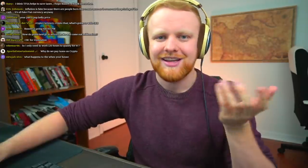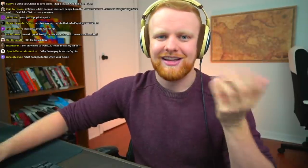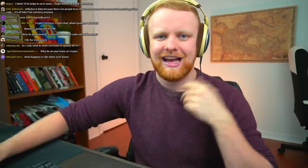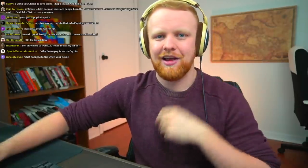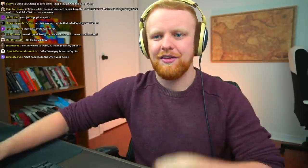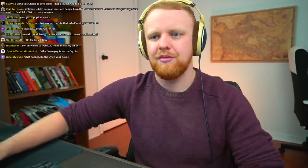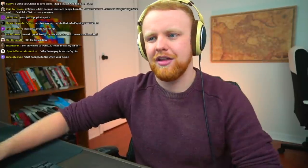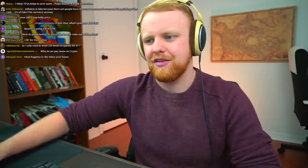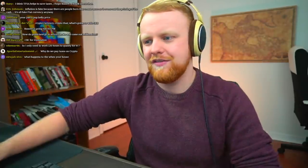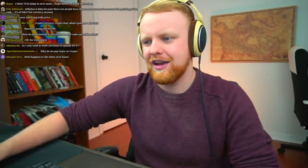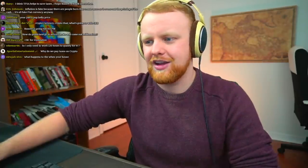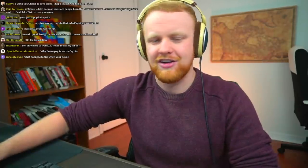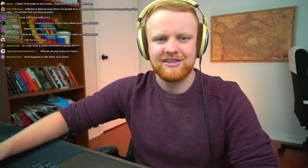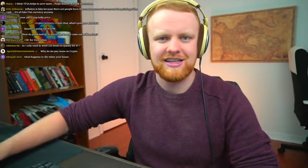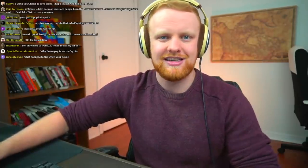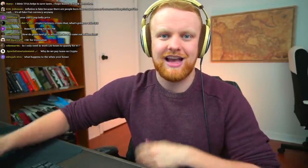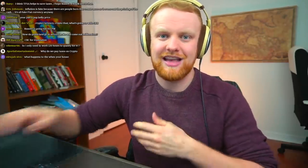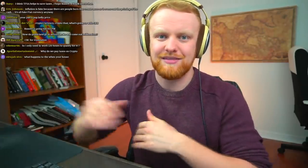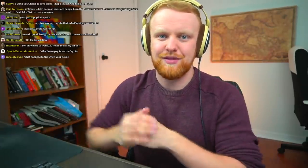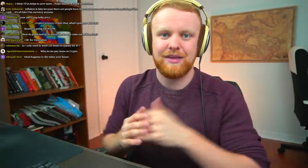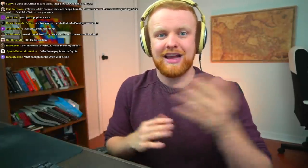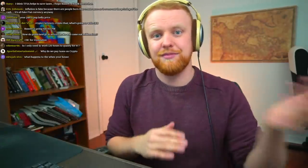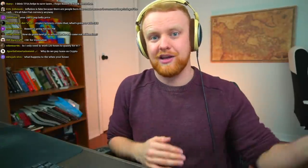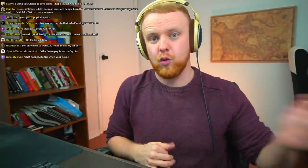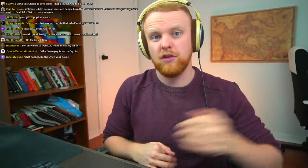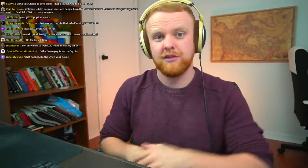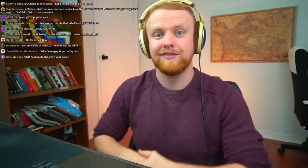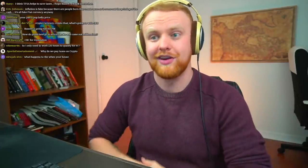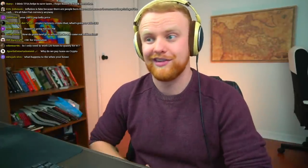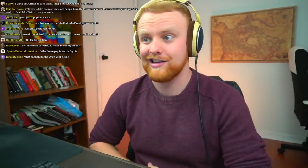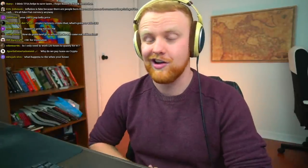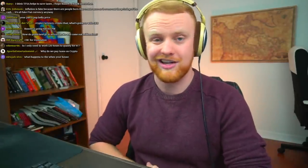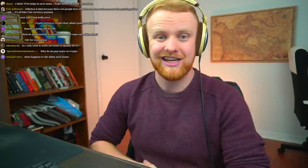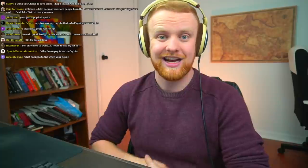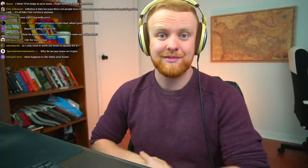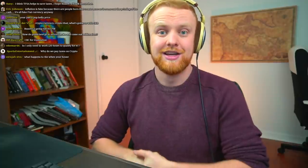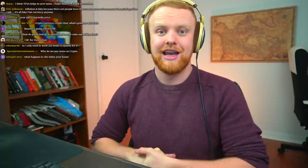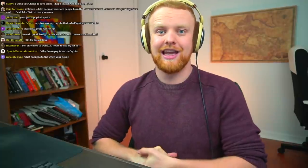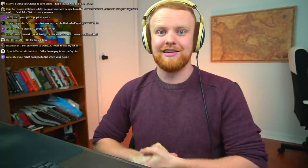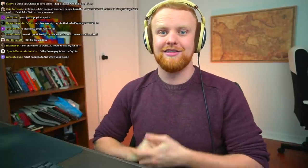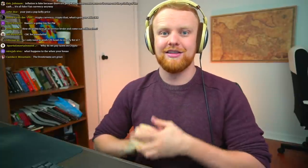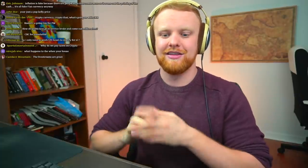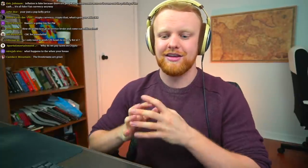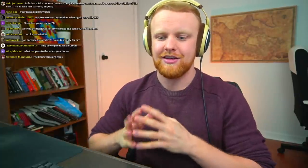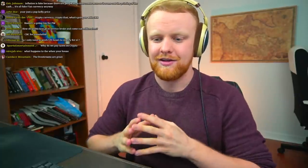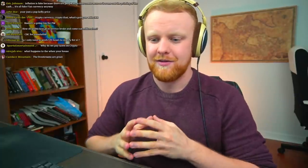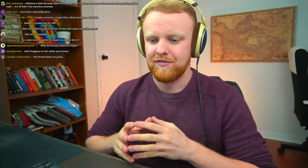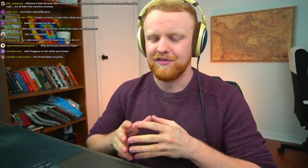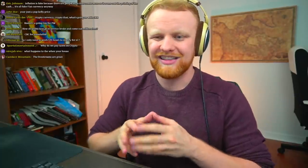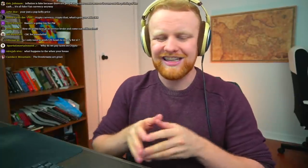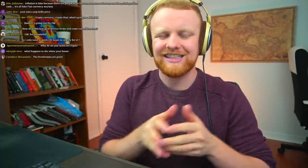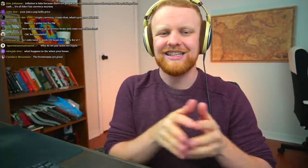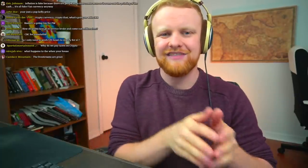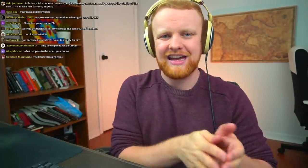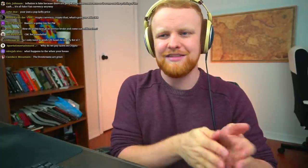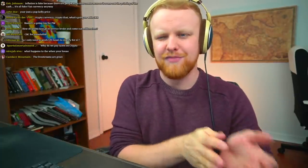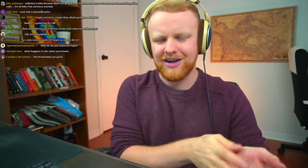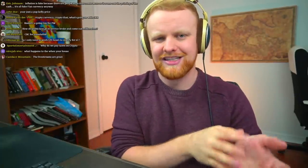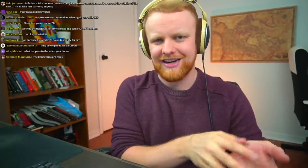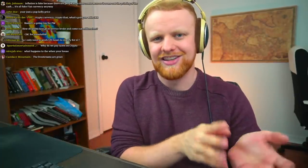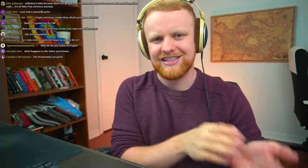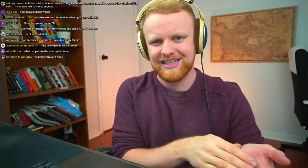I mean, yeah, fiat currency hasn't been backed by gold for a very, very long time, and the validity of